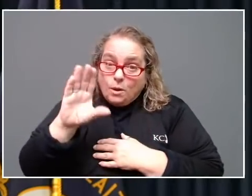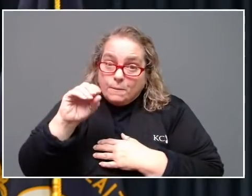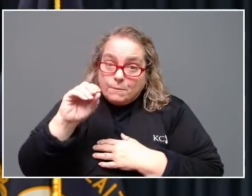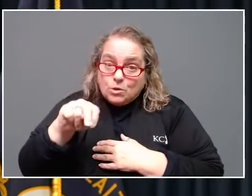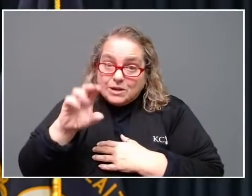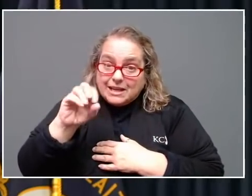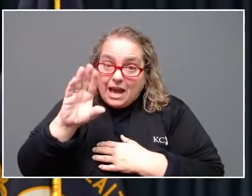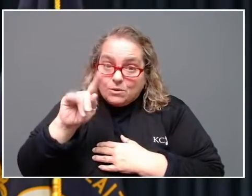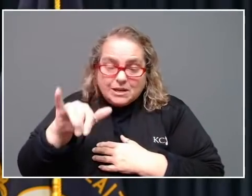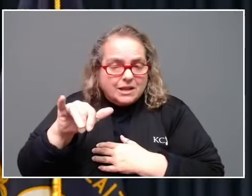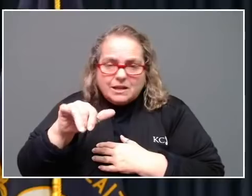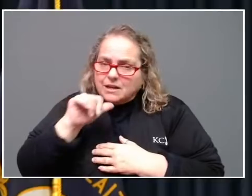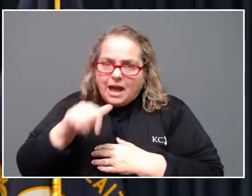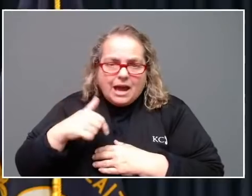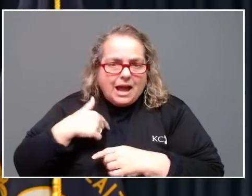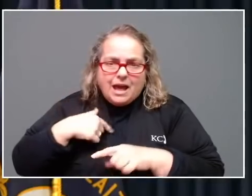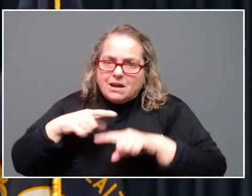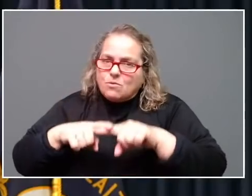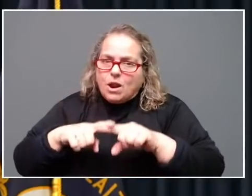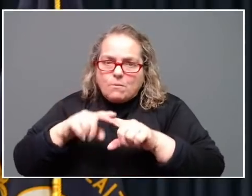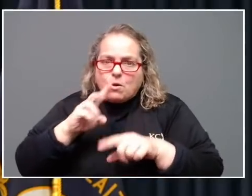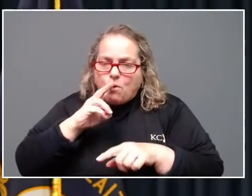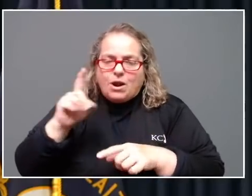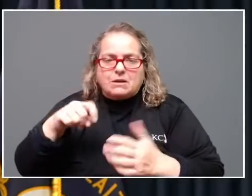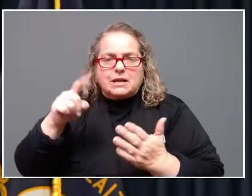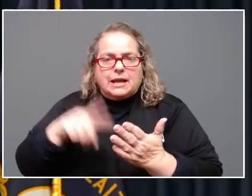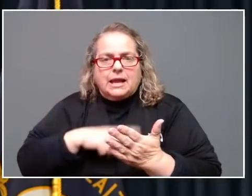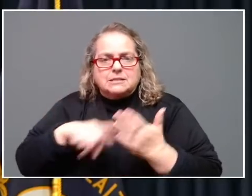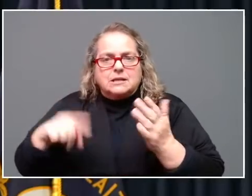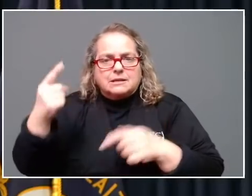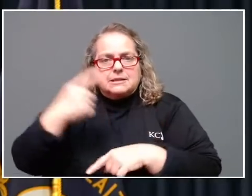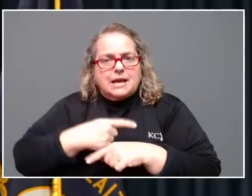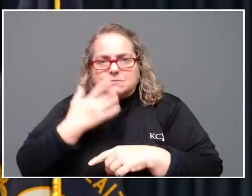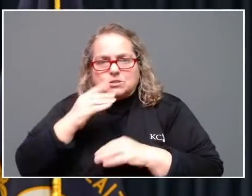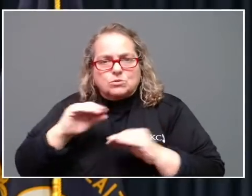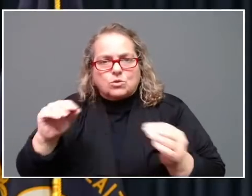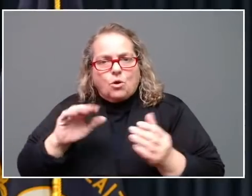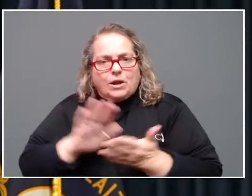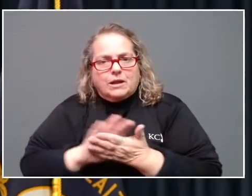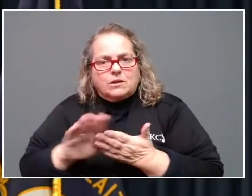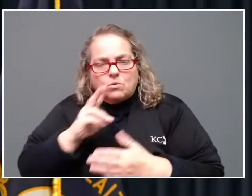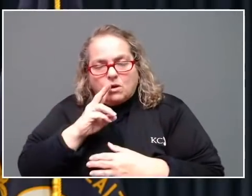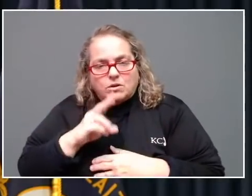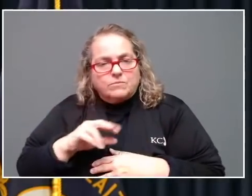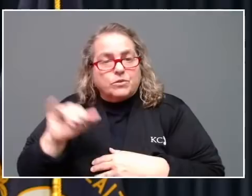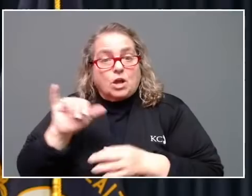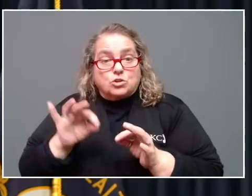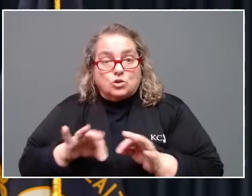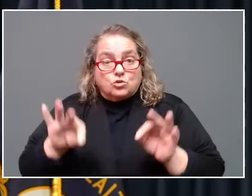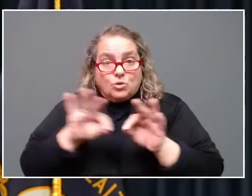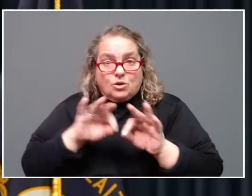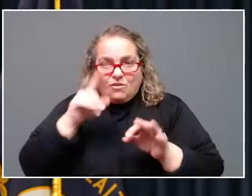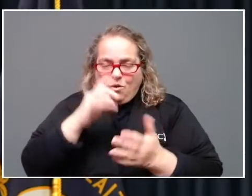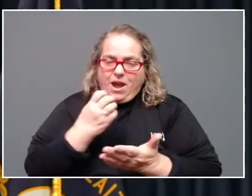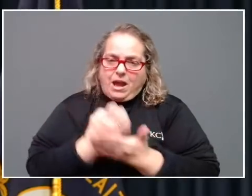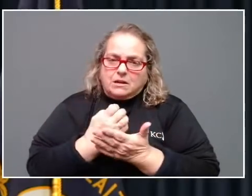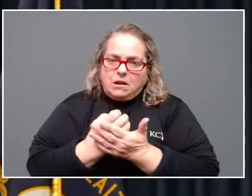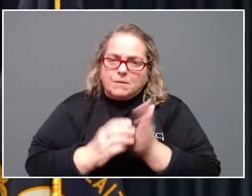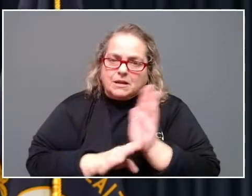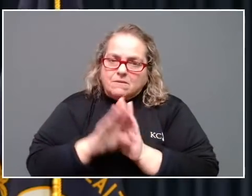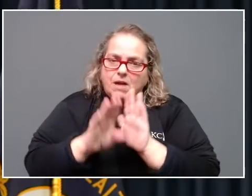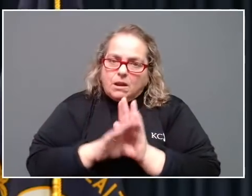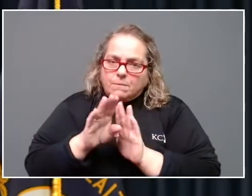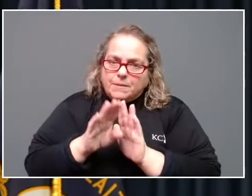reliable water that was having to cancel some days because of it. It's also critical for economic development as well as